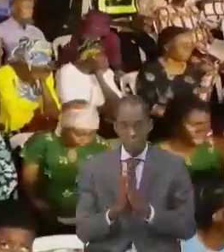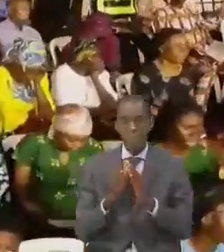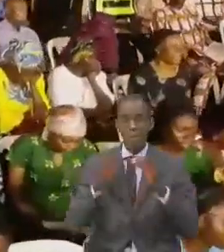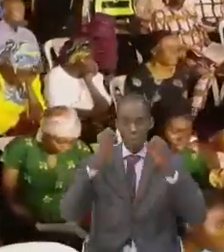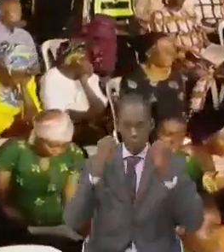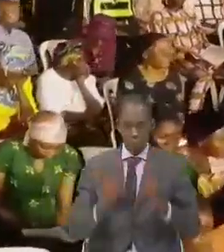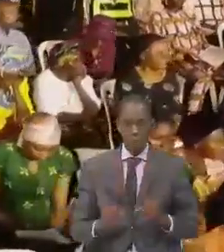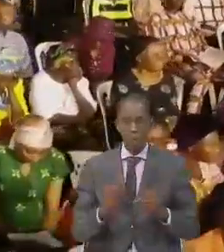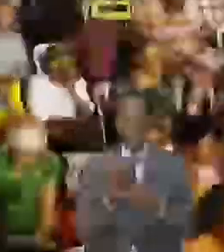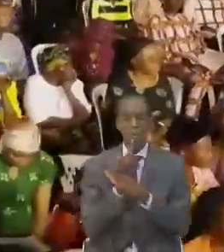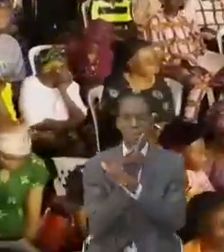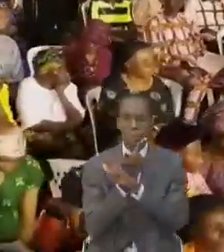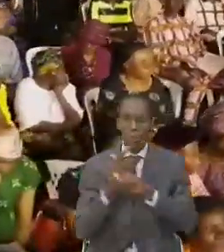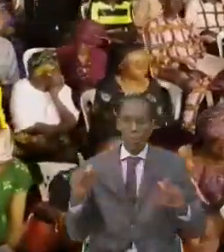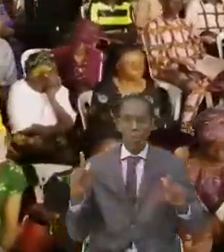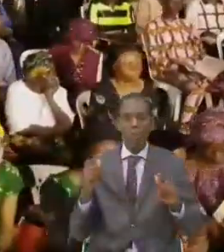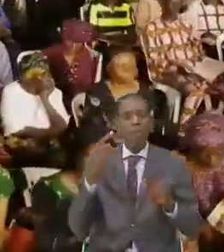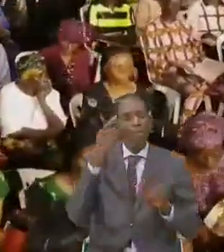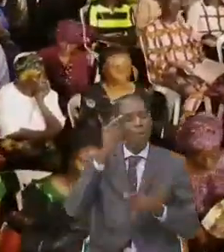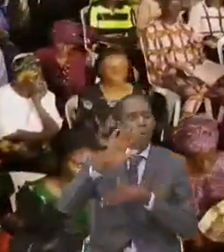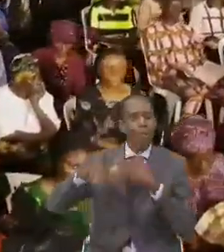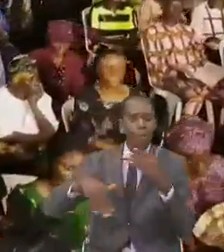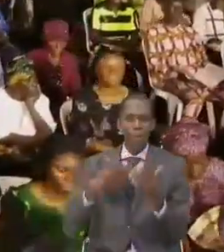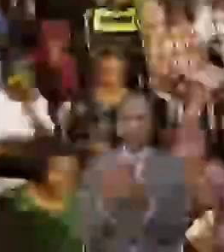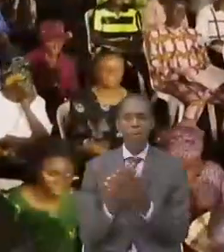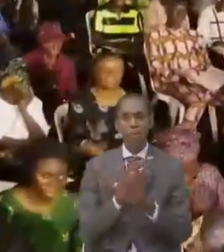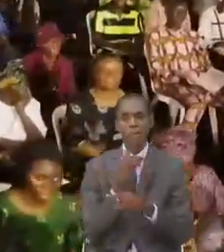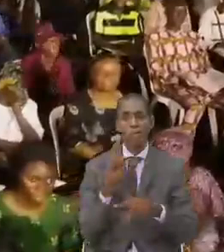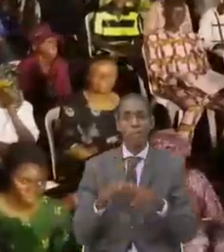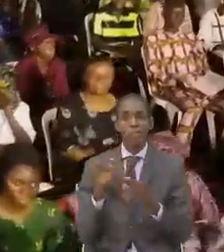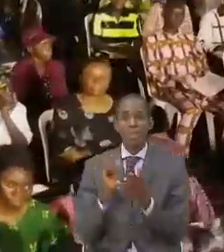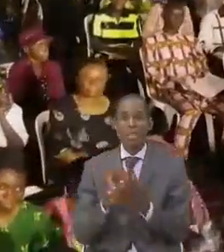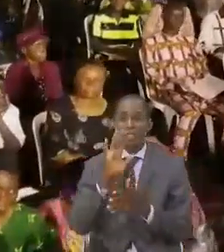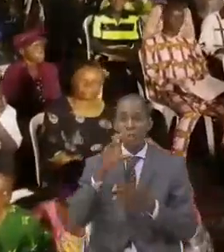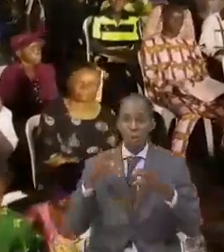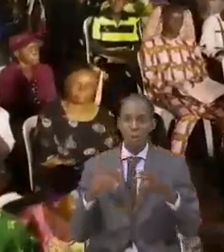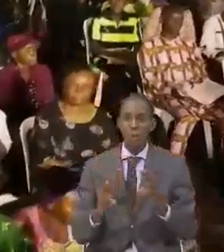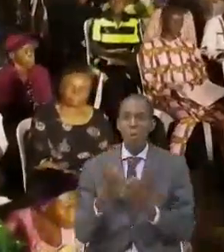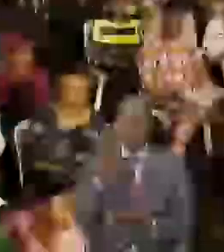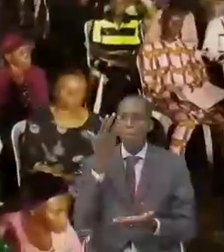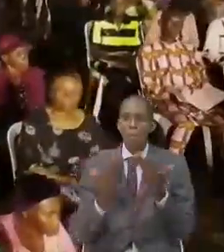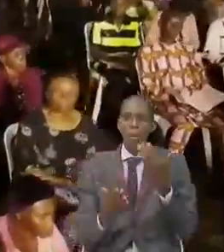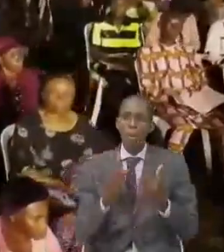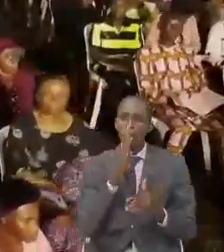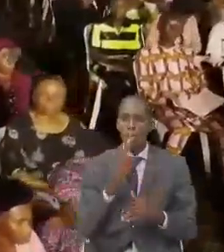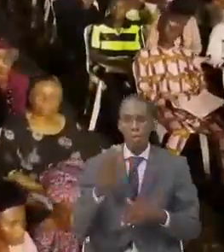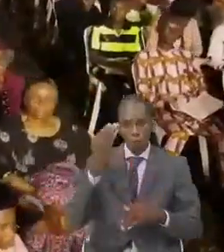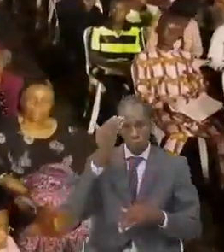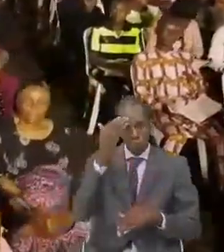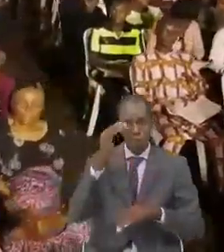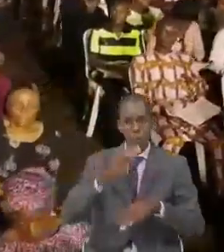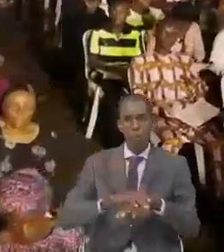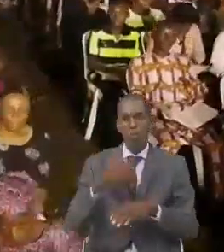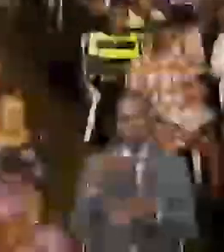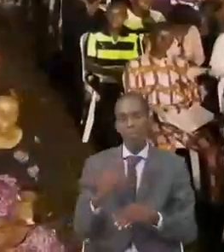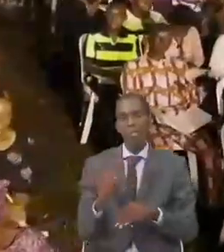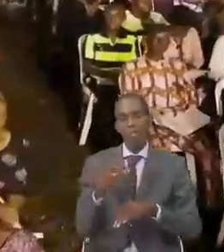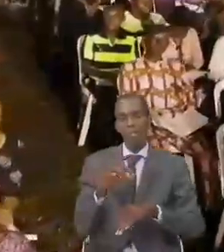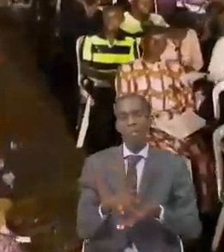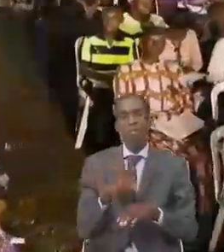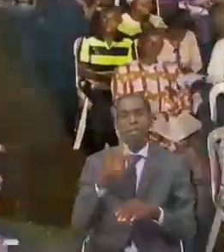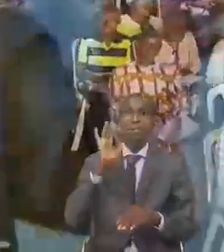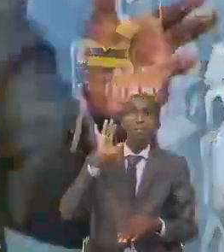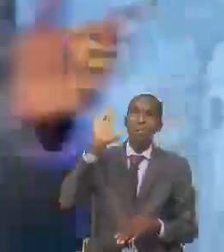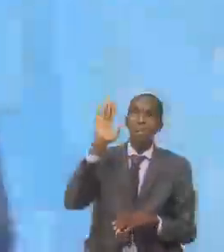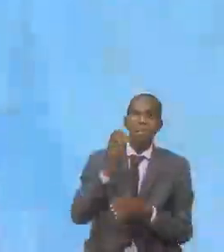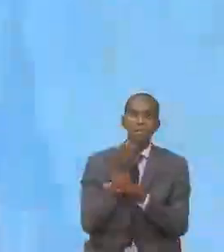nations, power for all nations, deliverance, liberation for all nations, that thy way